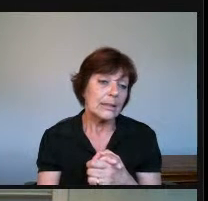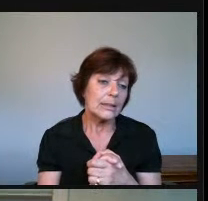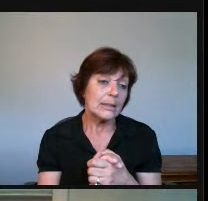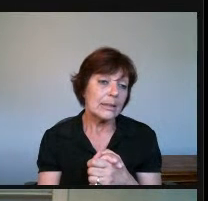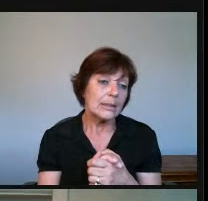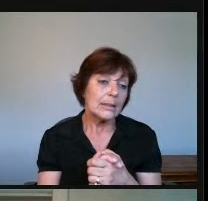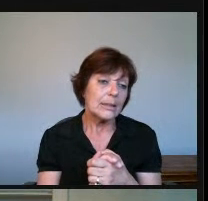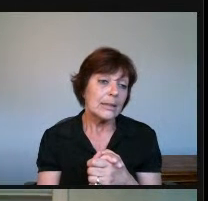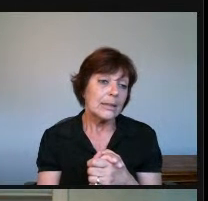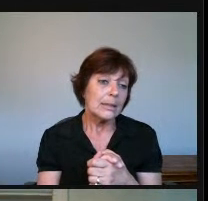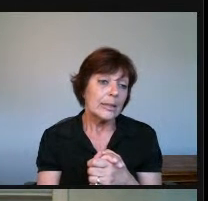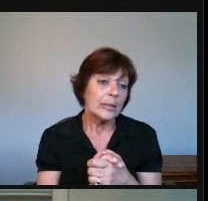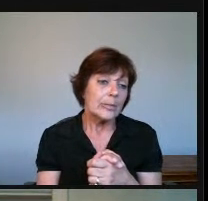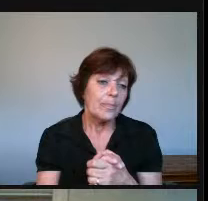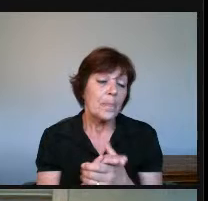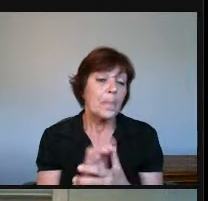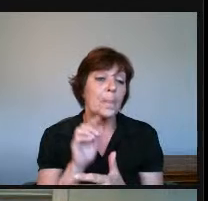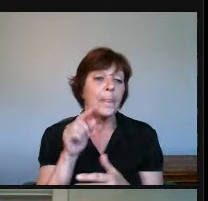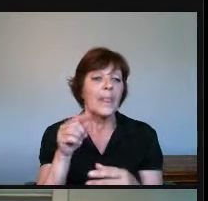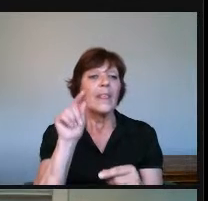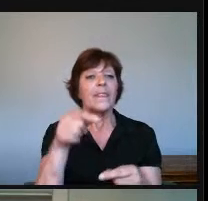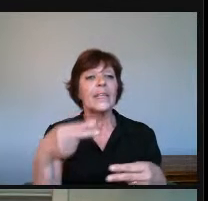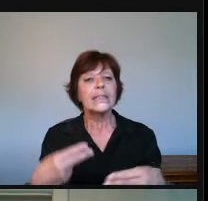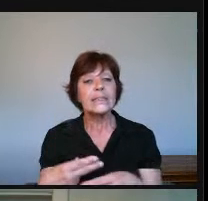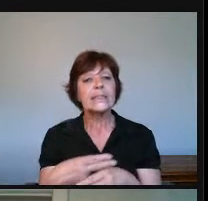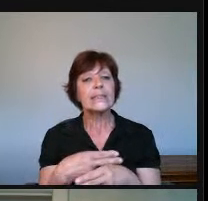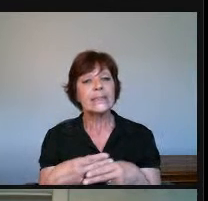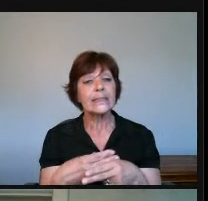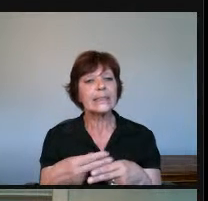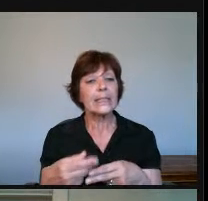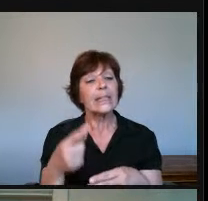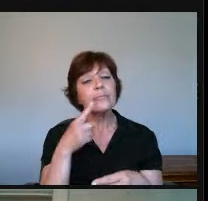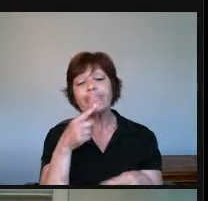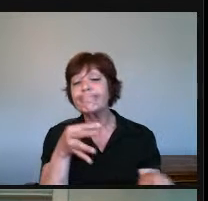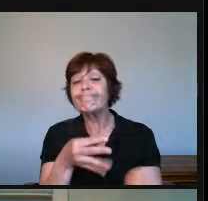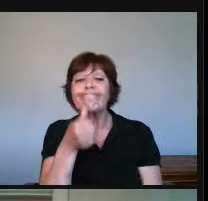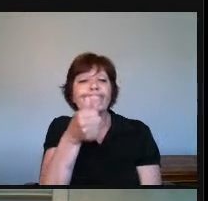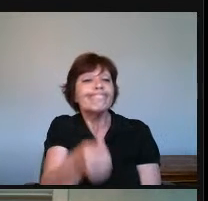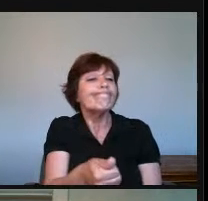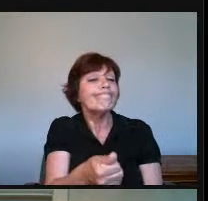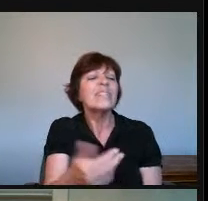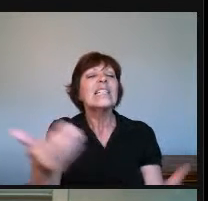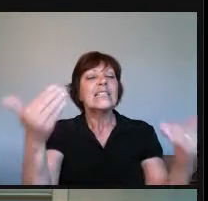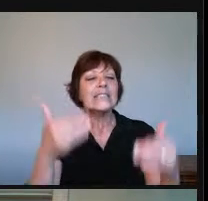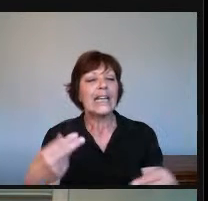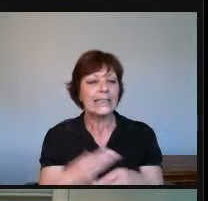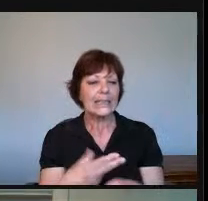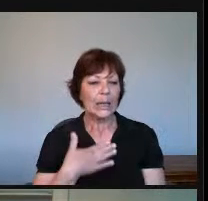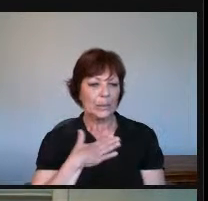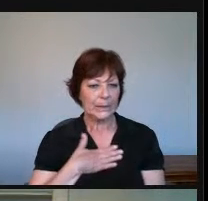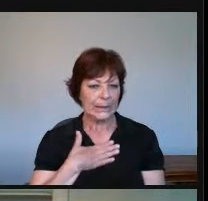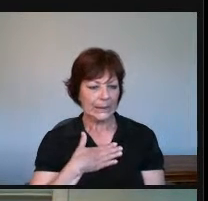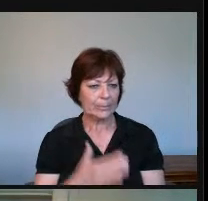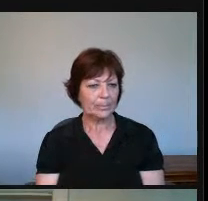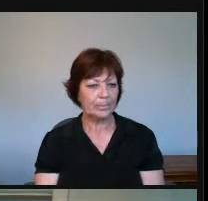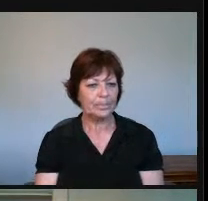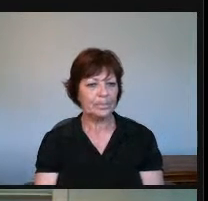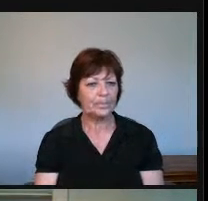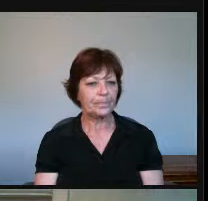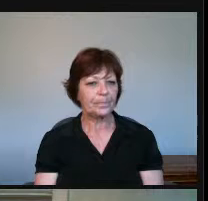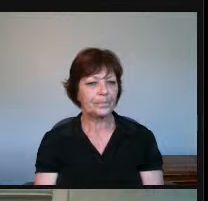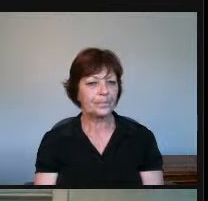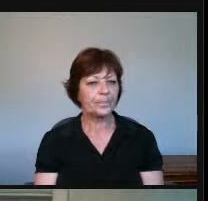And I think the slide here is pretty self-explanatory. Let's look at the next slide, please.